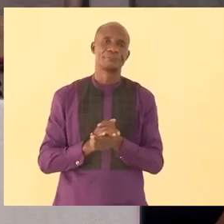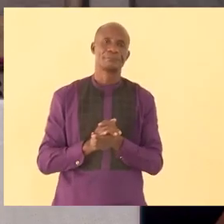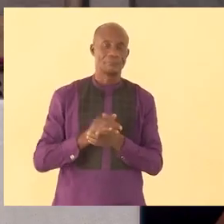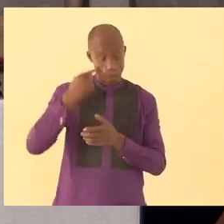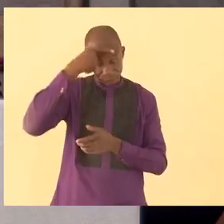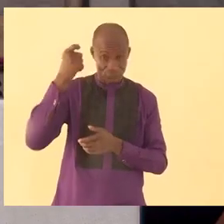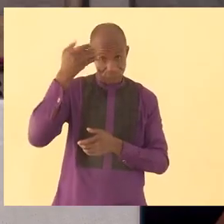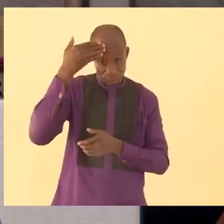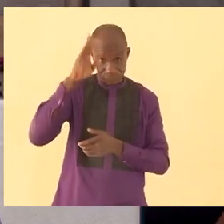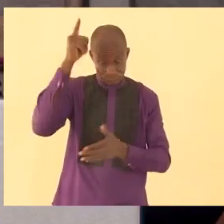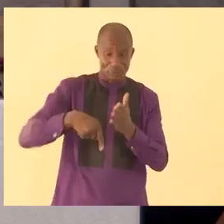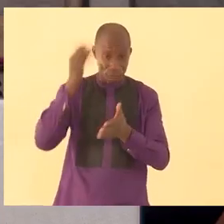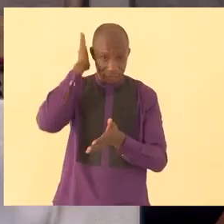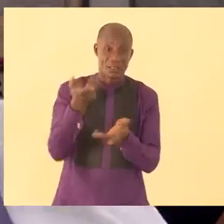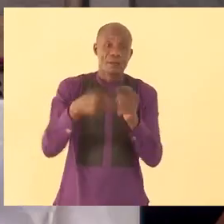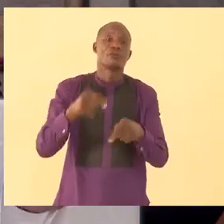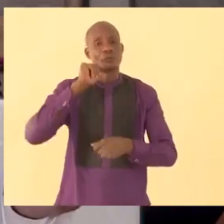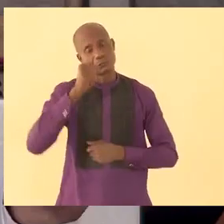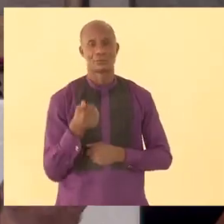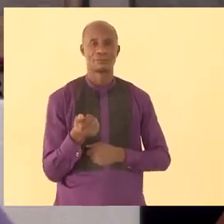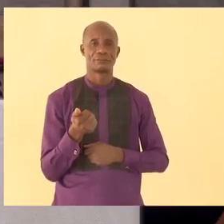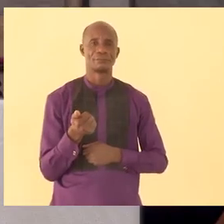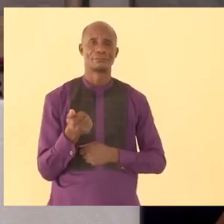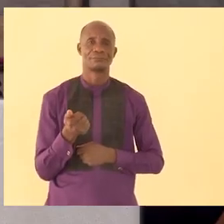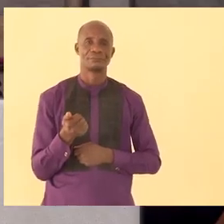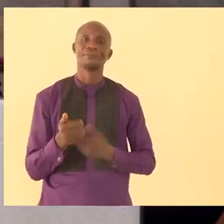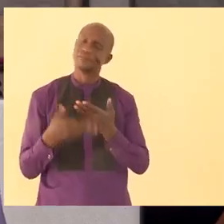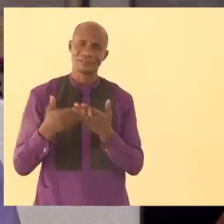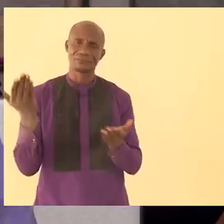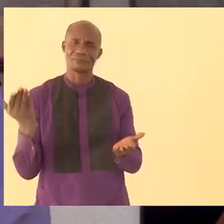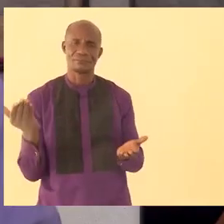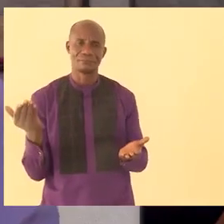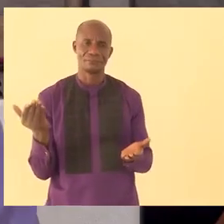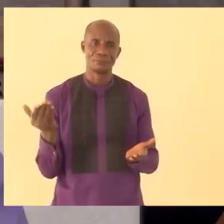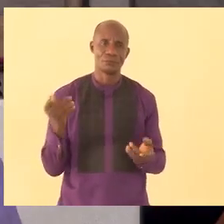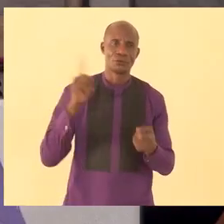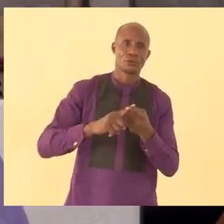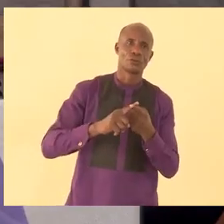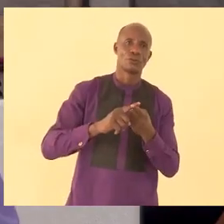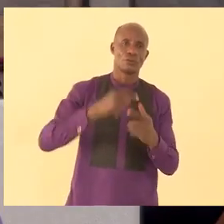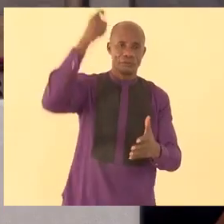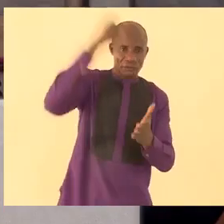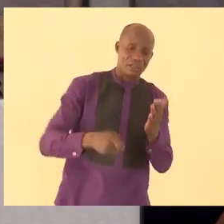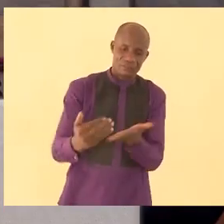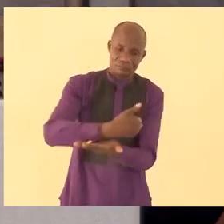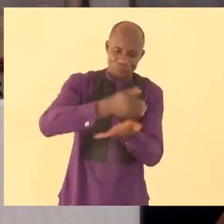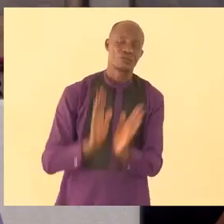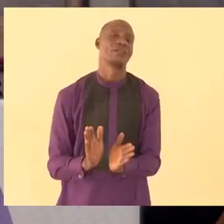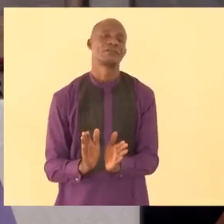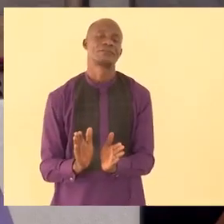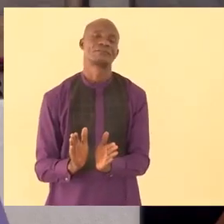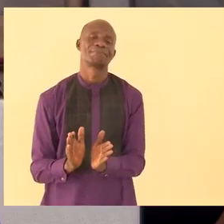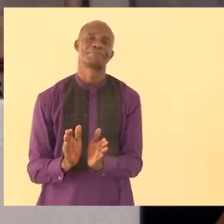know what will happen the rest of the day. Simple, but profound, isn't it? To the tax collectors, you know that the tax